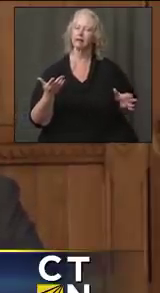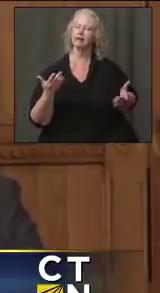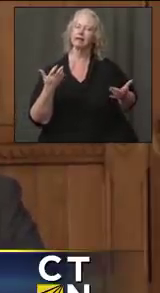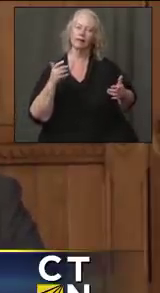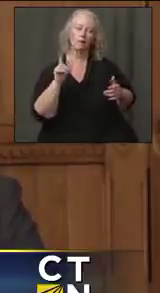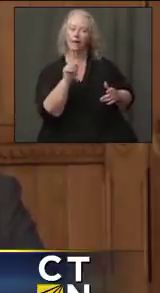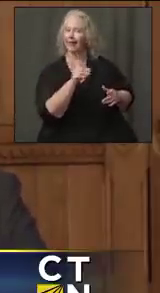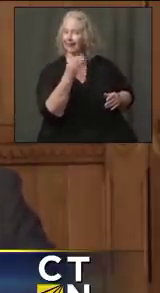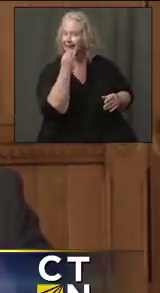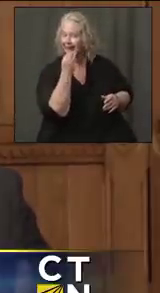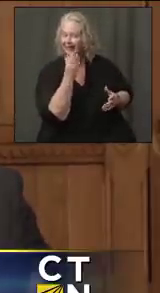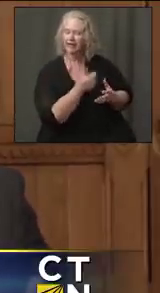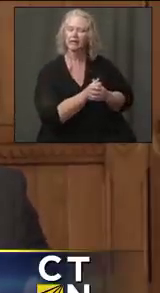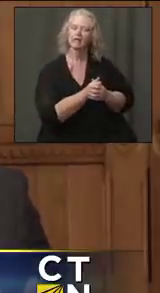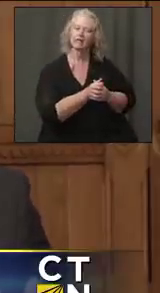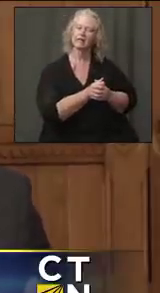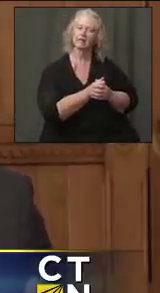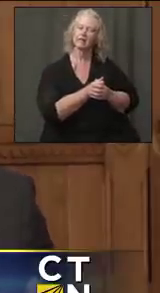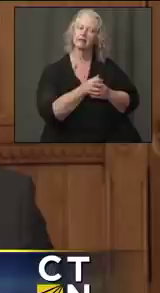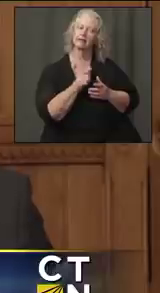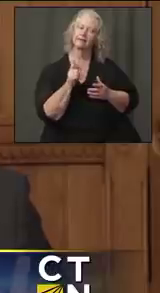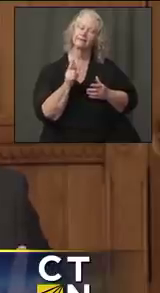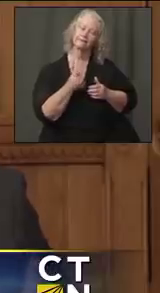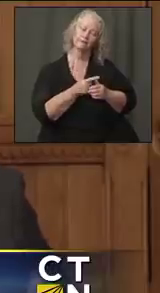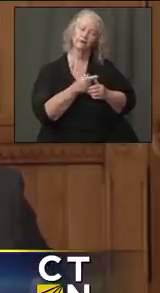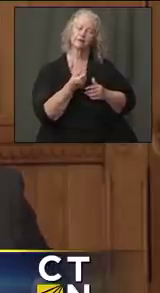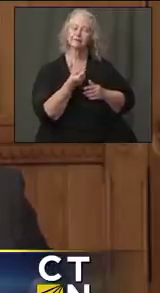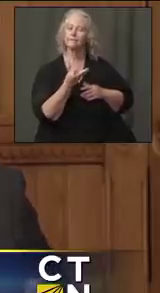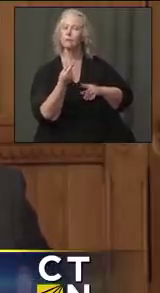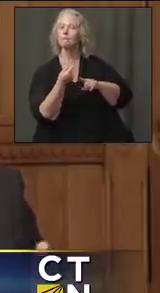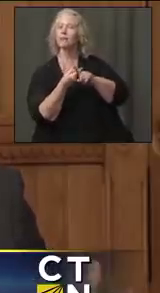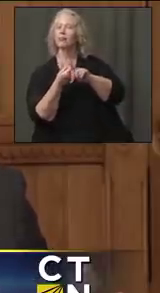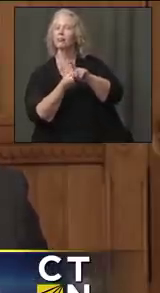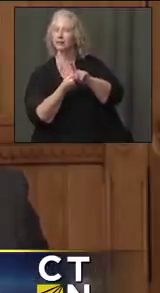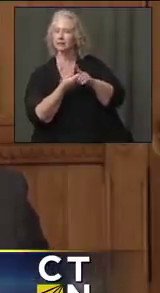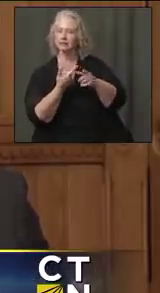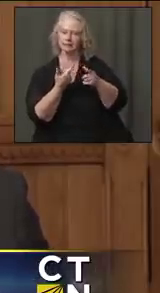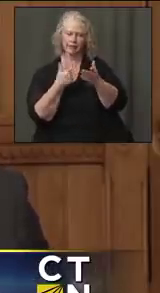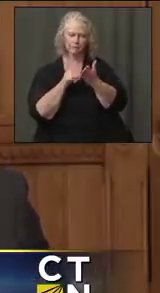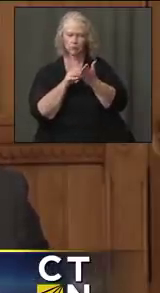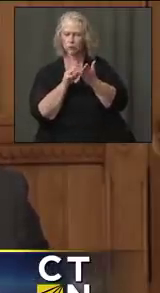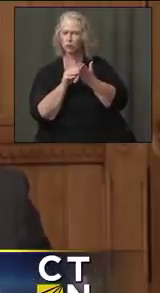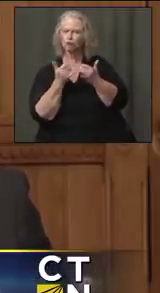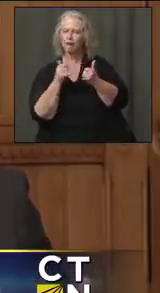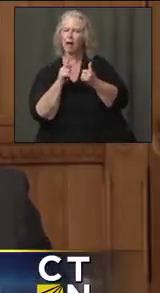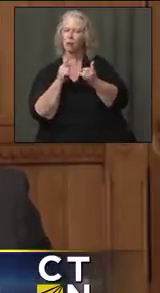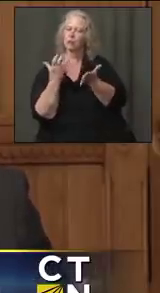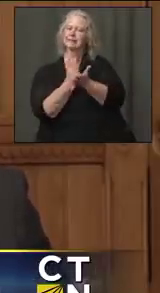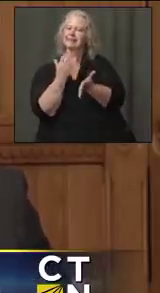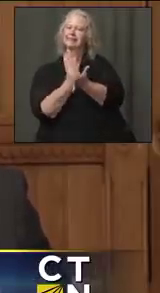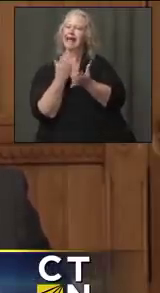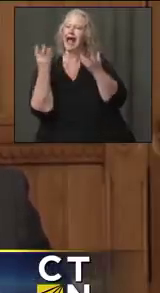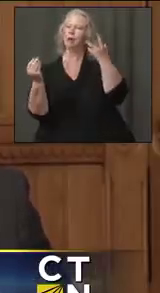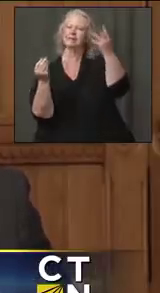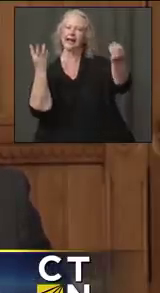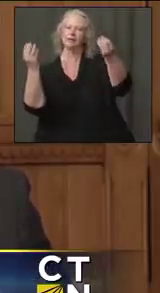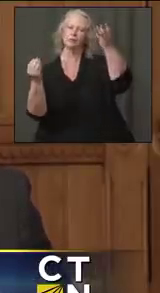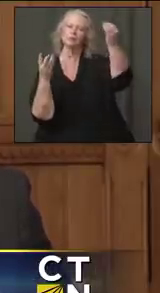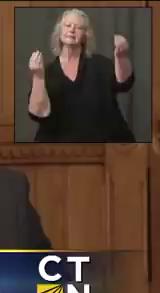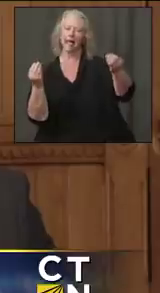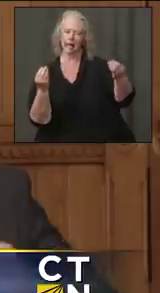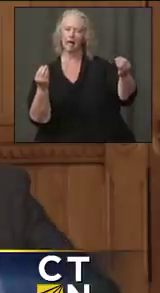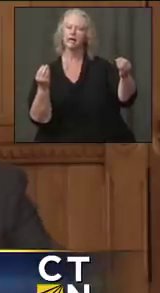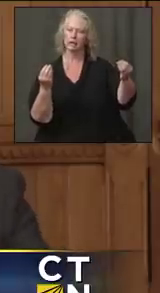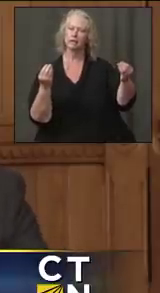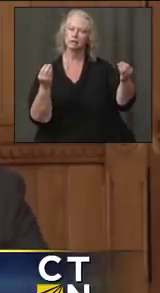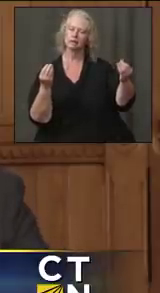eat, and especially in the first 2 to 3 months of school, we're going to try to use outside spaces as much as possible with high school students